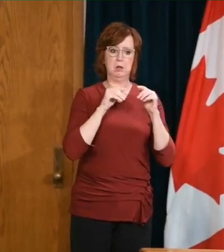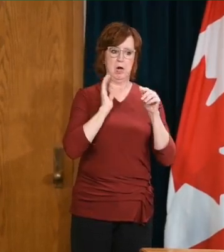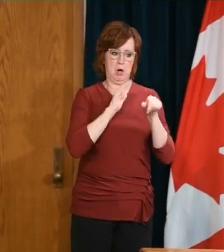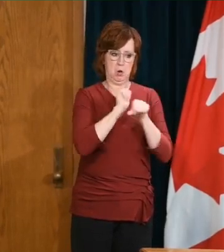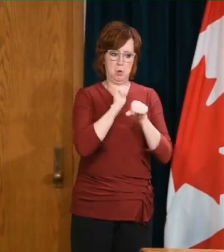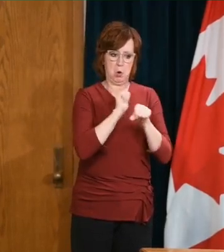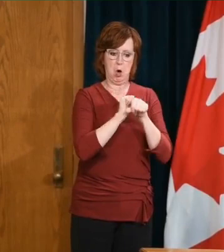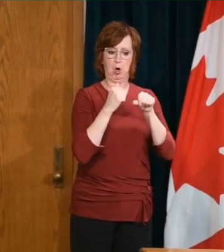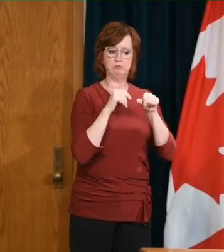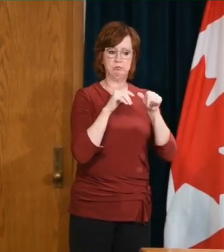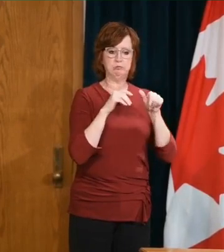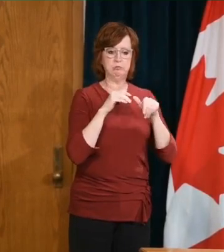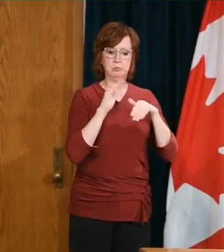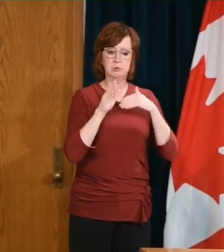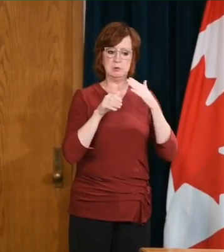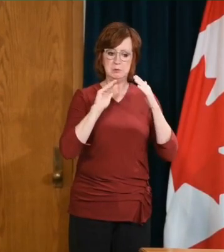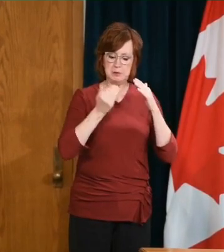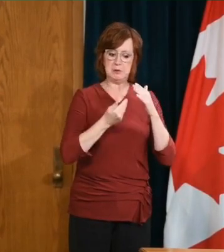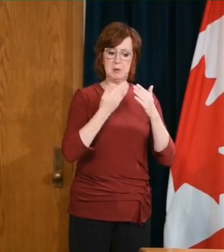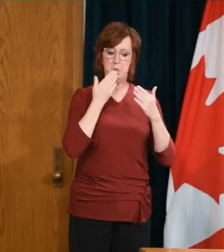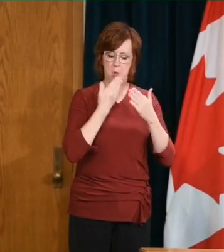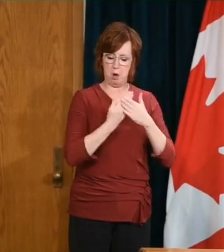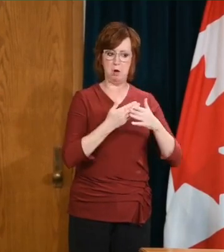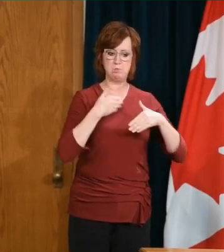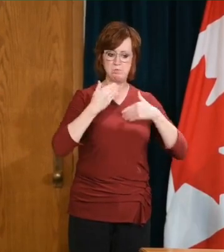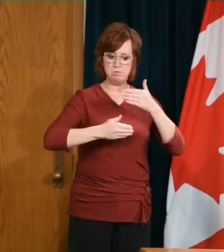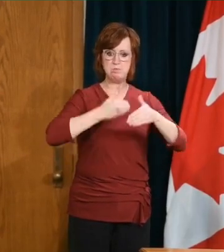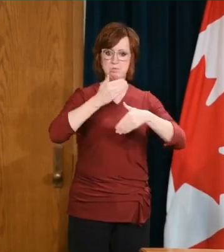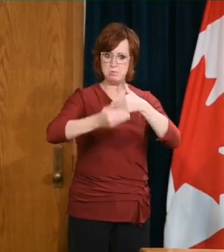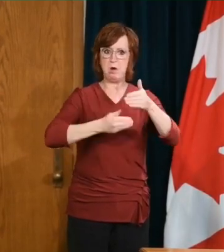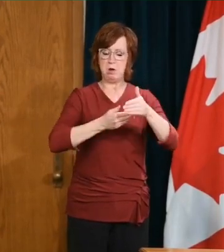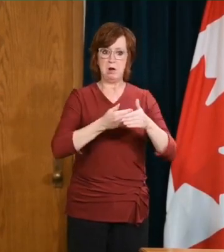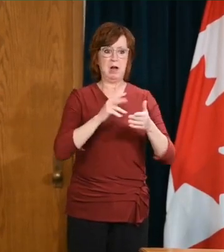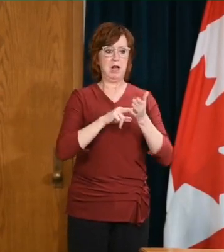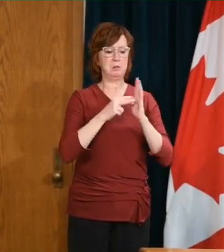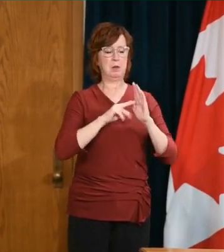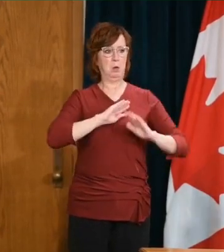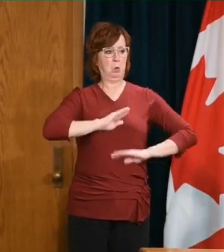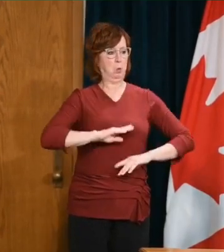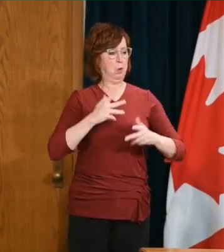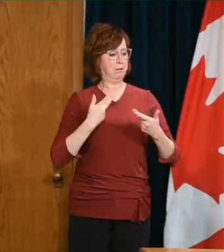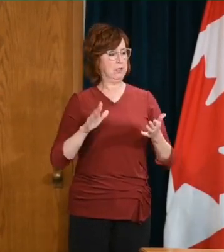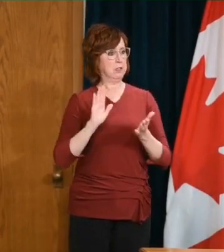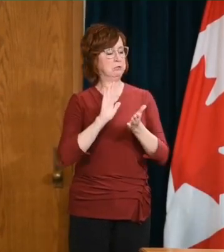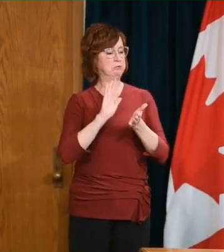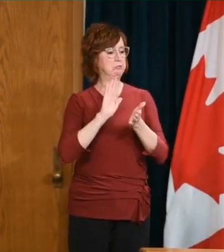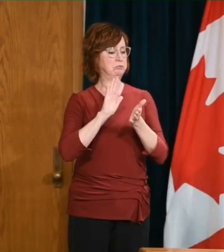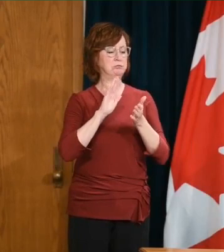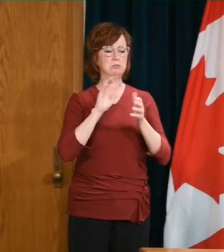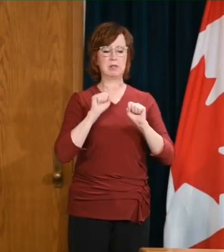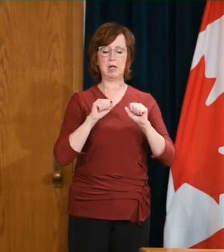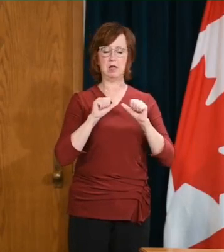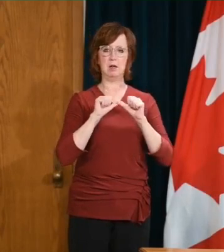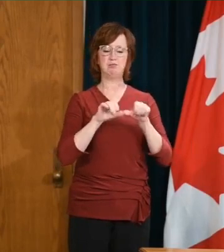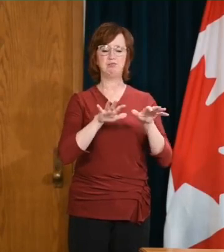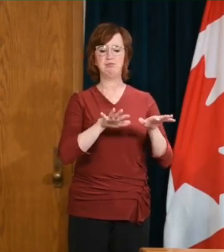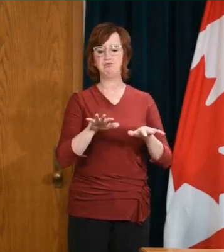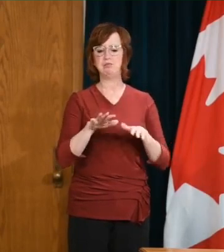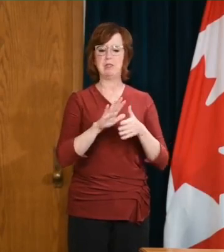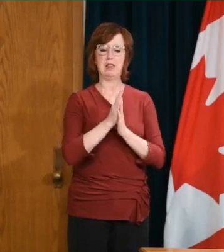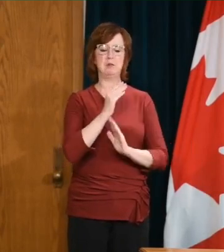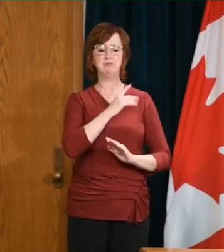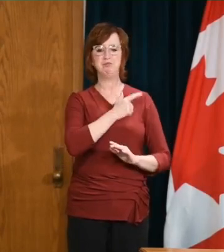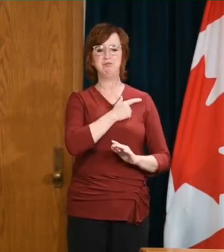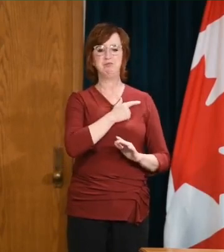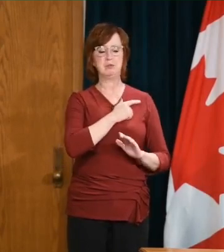feel safe, and we for certain cannot be complacent. We've all seen what is happening in other parts of the world and in other parts of our